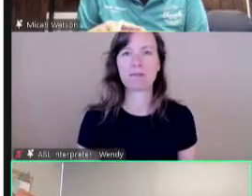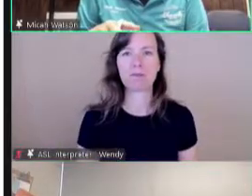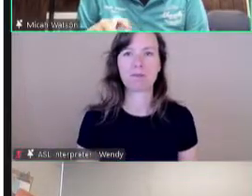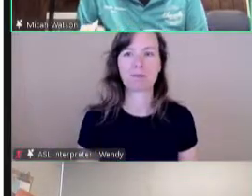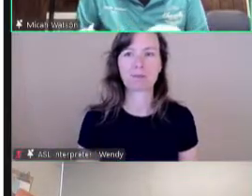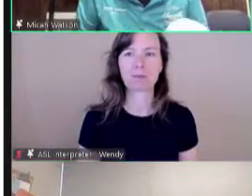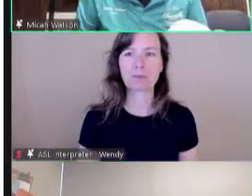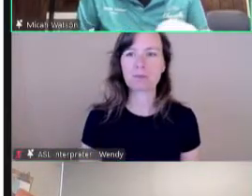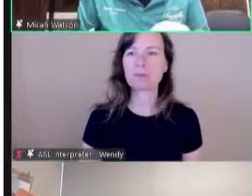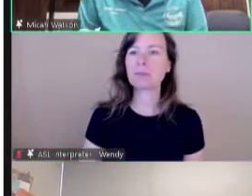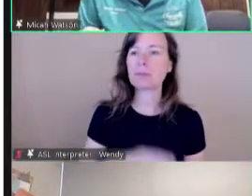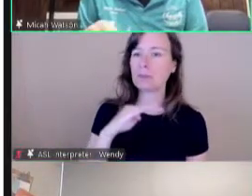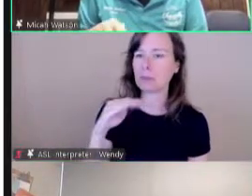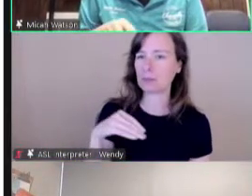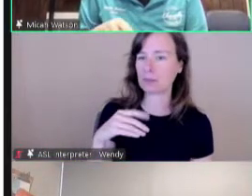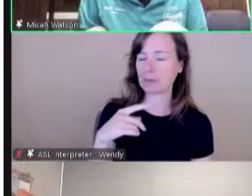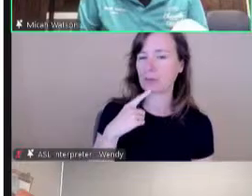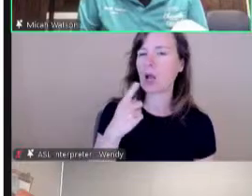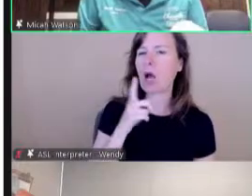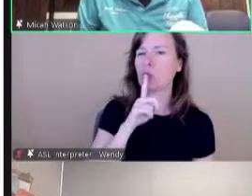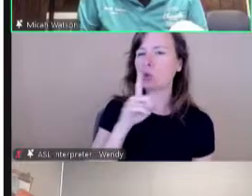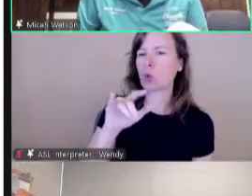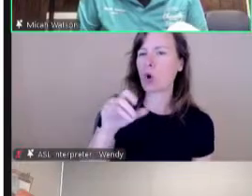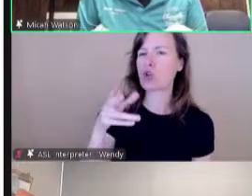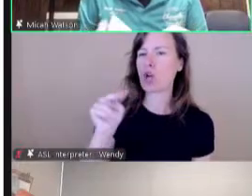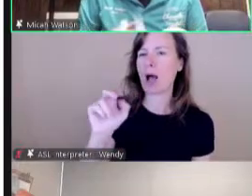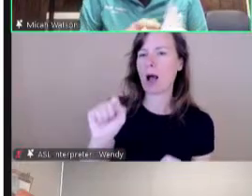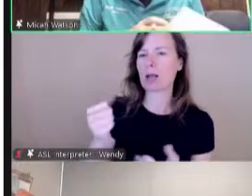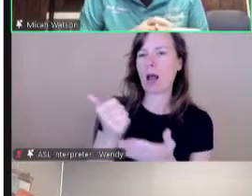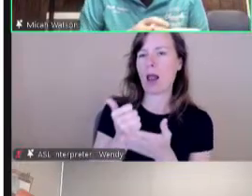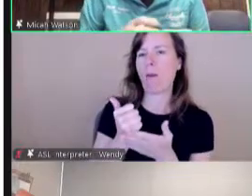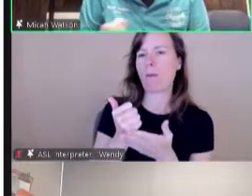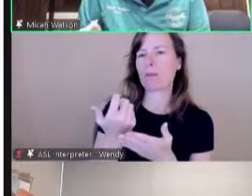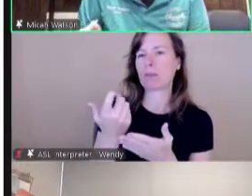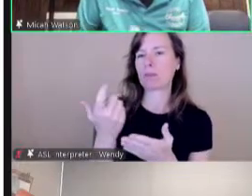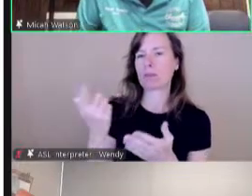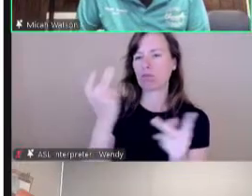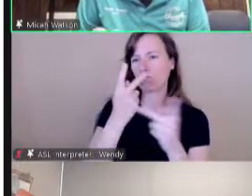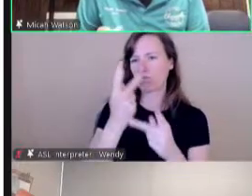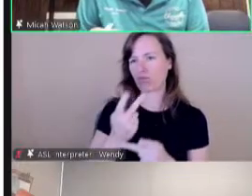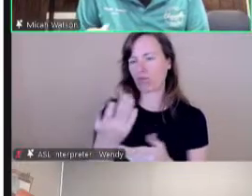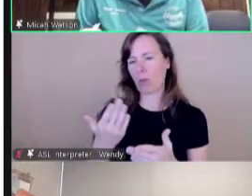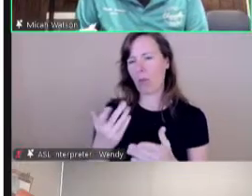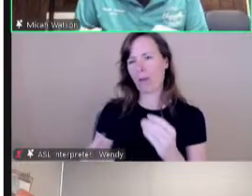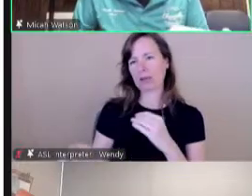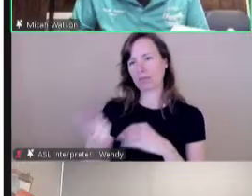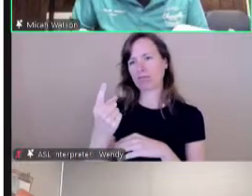I'm sure John can help us facilitate that maybe next month.